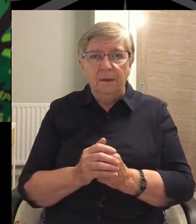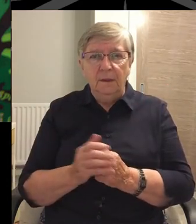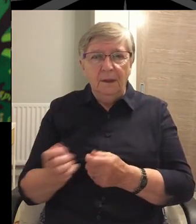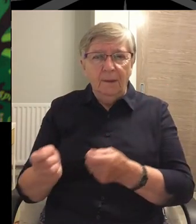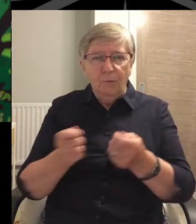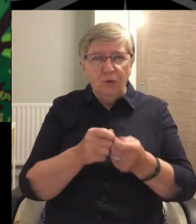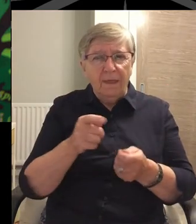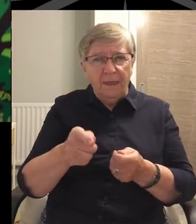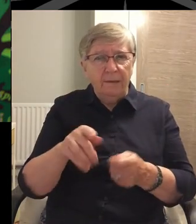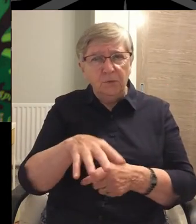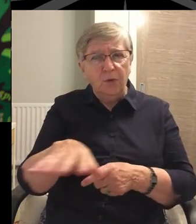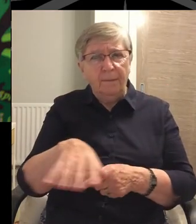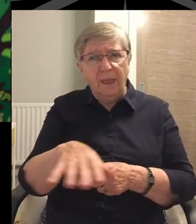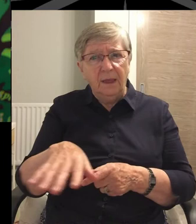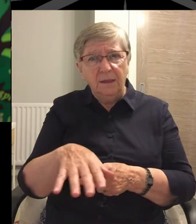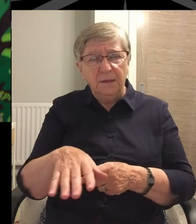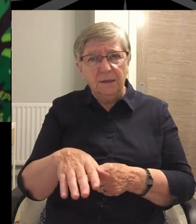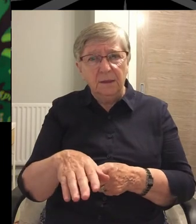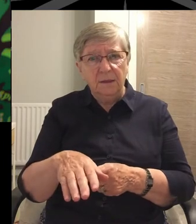bring them to a point